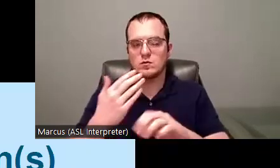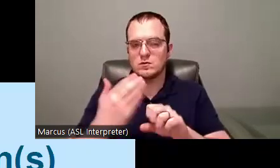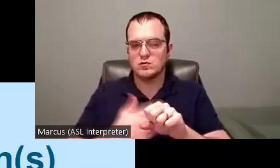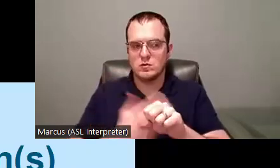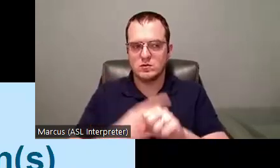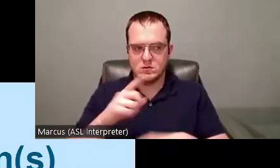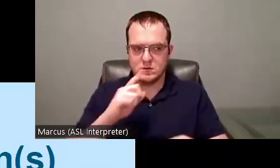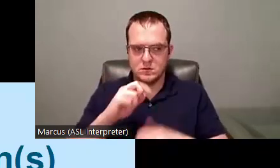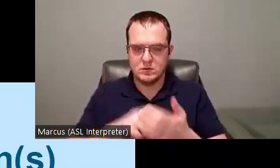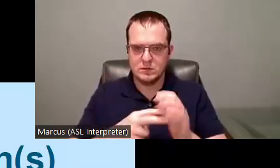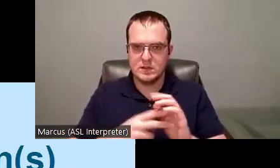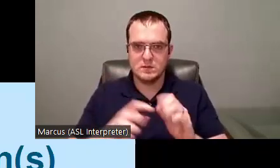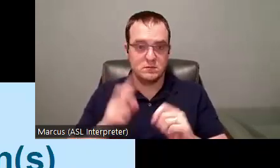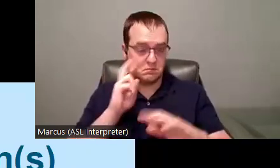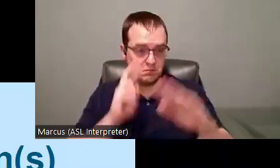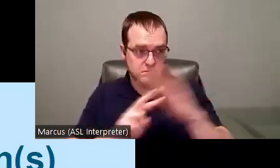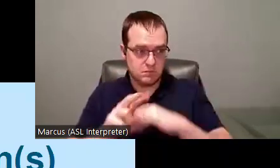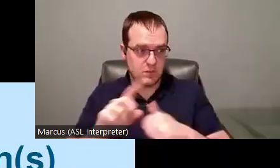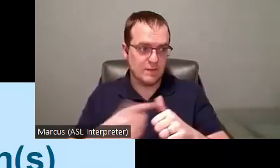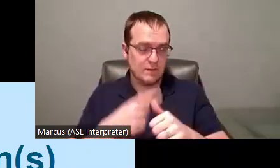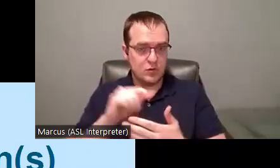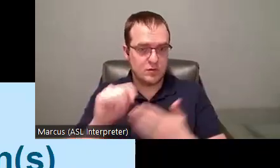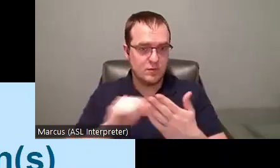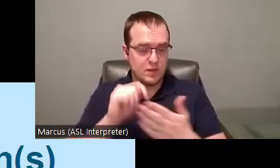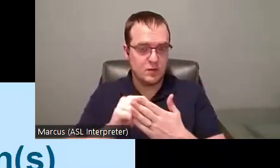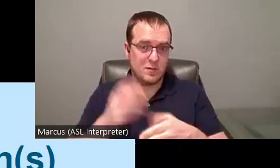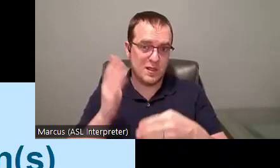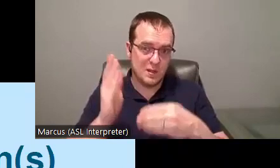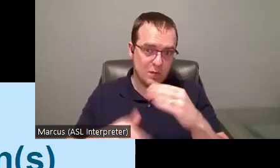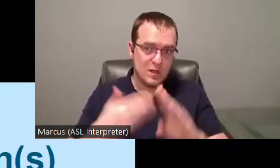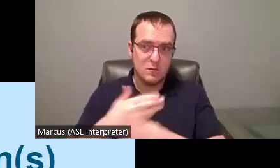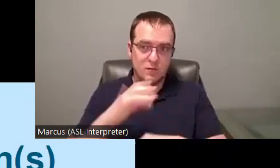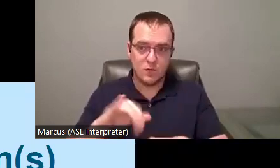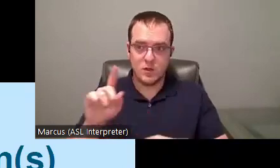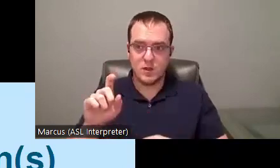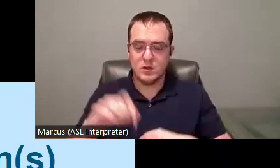the anticipation that the first phase would be able to be completed before then?